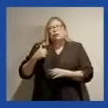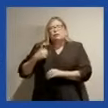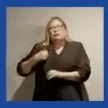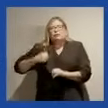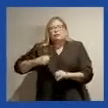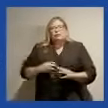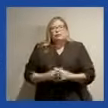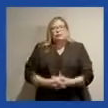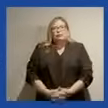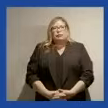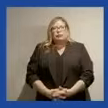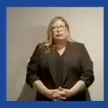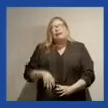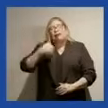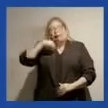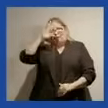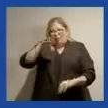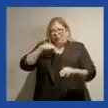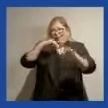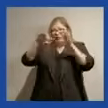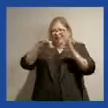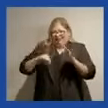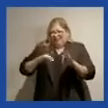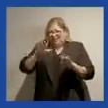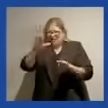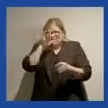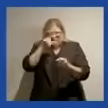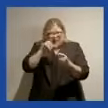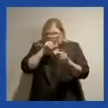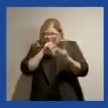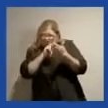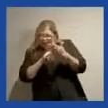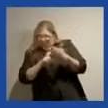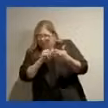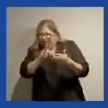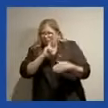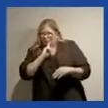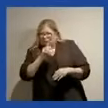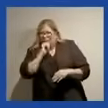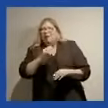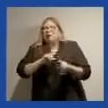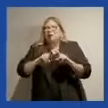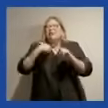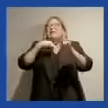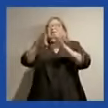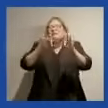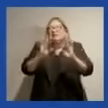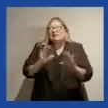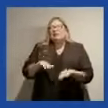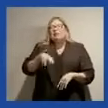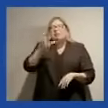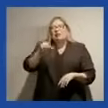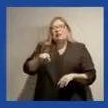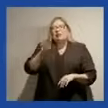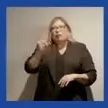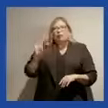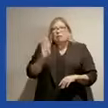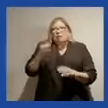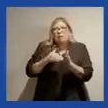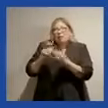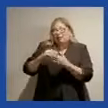will be scrutinized and corrected. So I'm mindful of that as I sit up here without a note. But $3.4 billion from